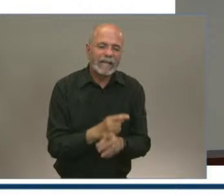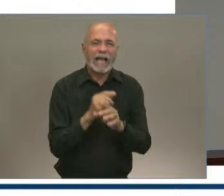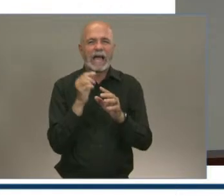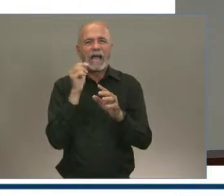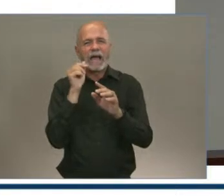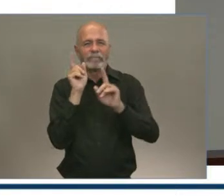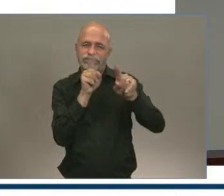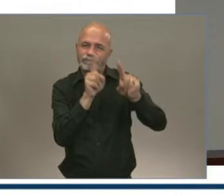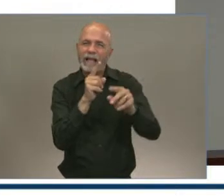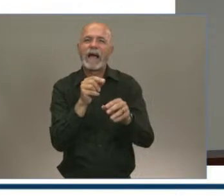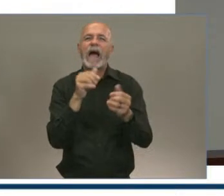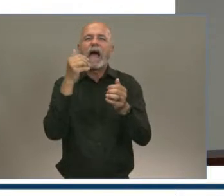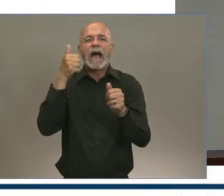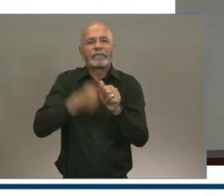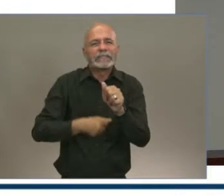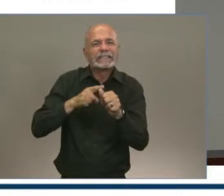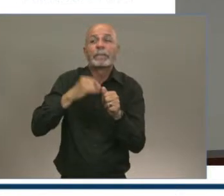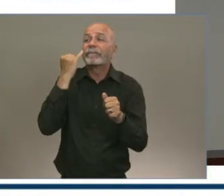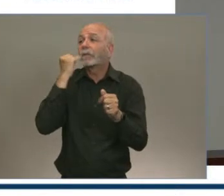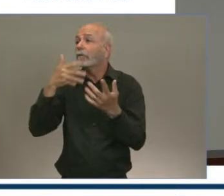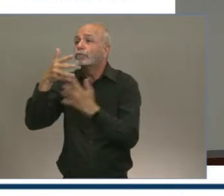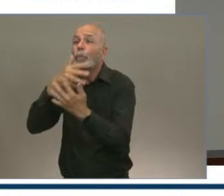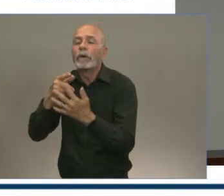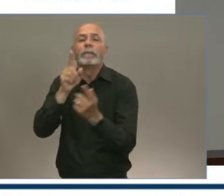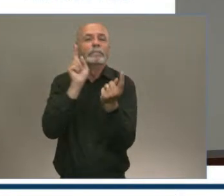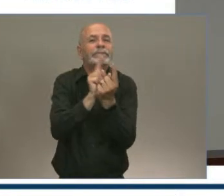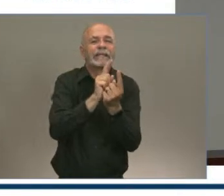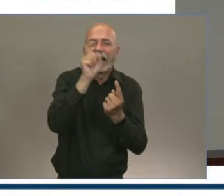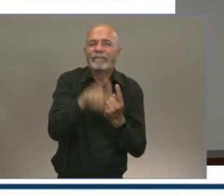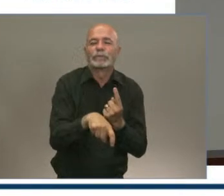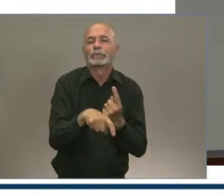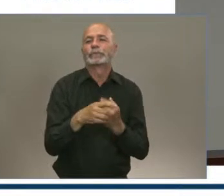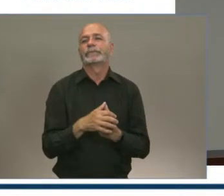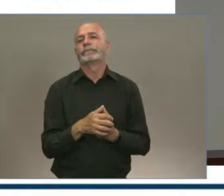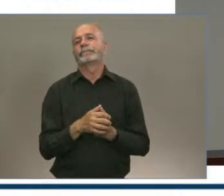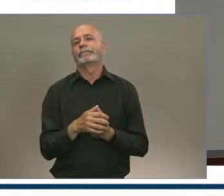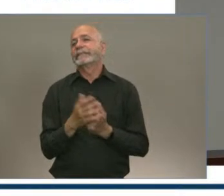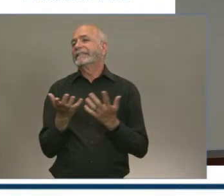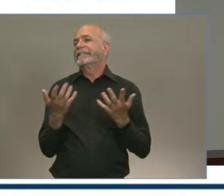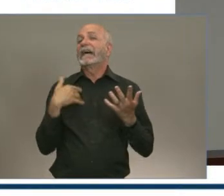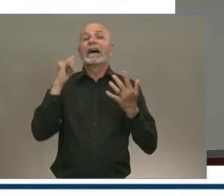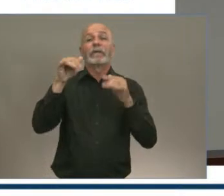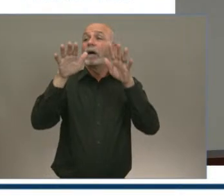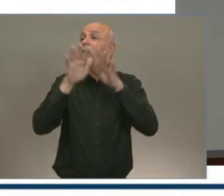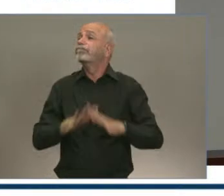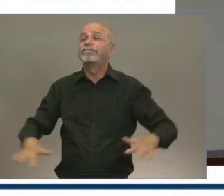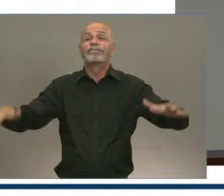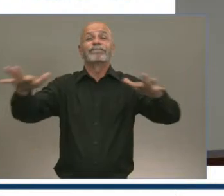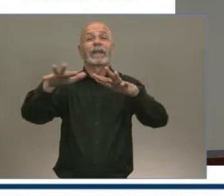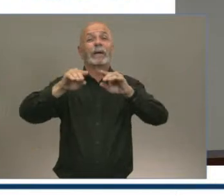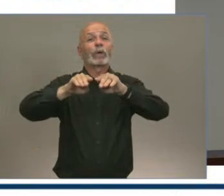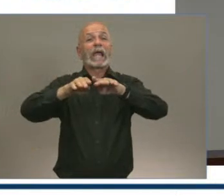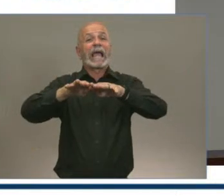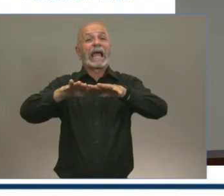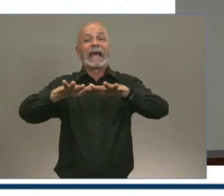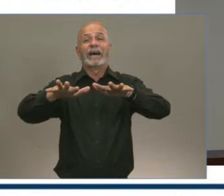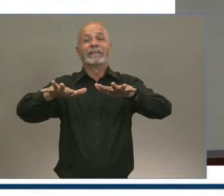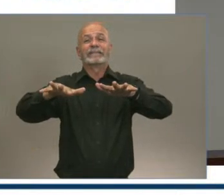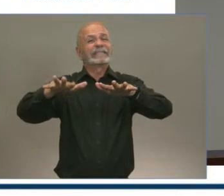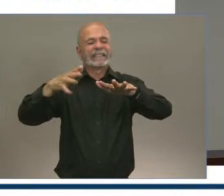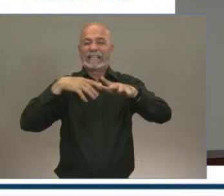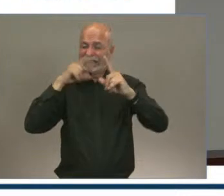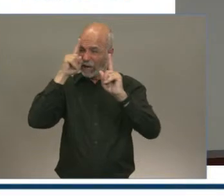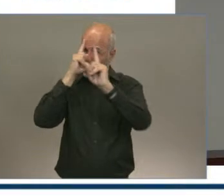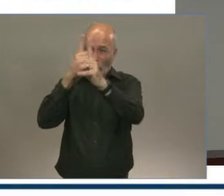to dig out all the COVID-19 in HRM and around the province. Testing is critically